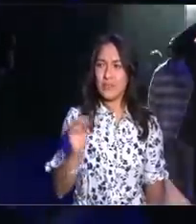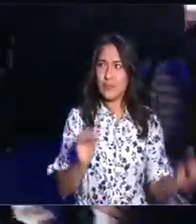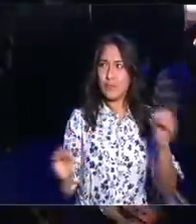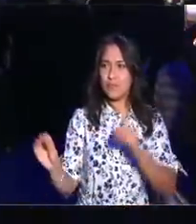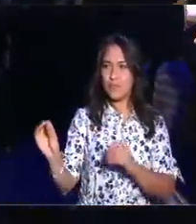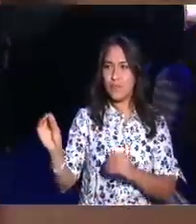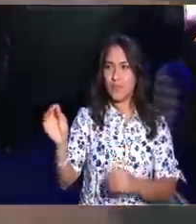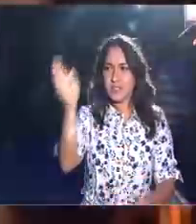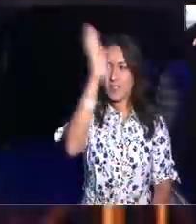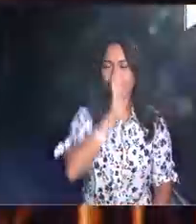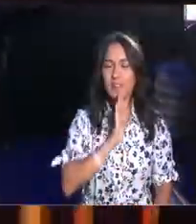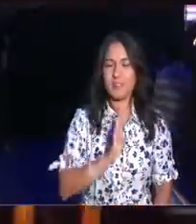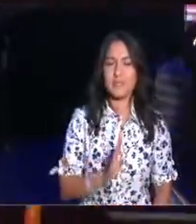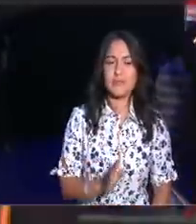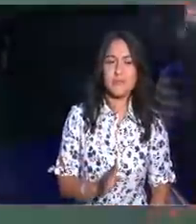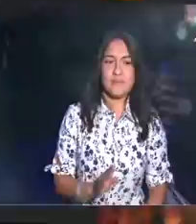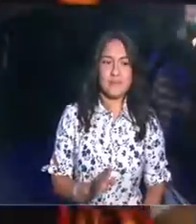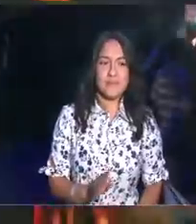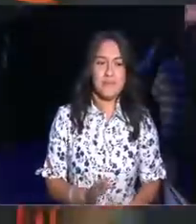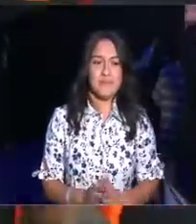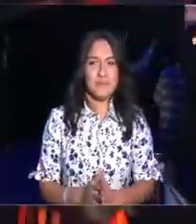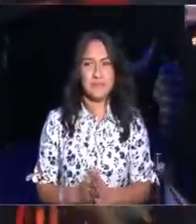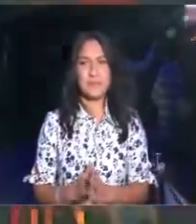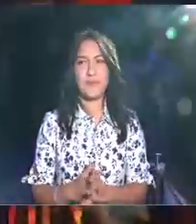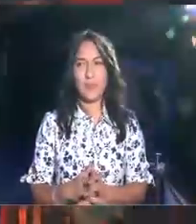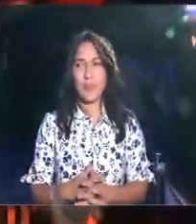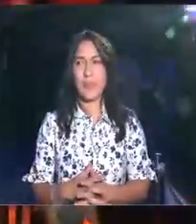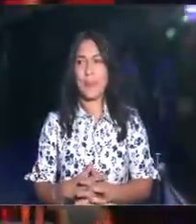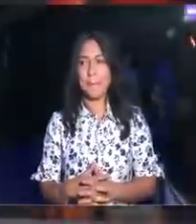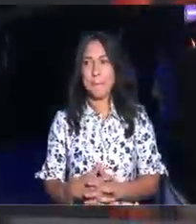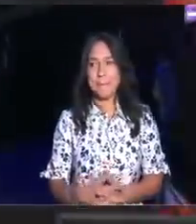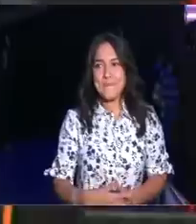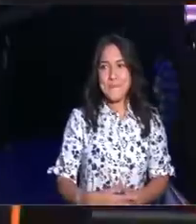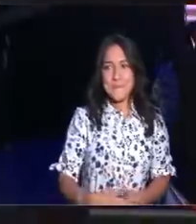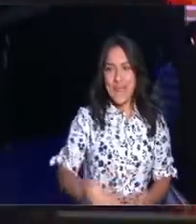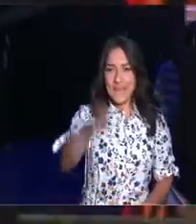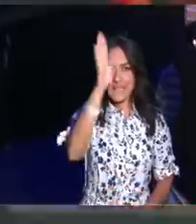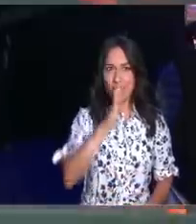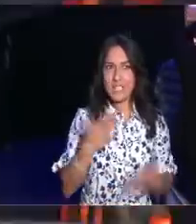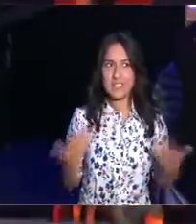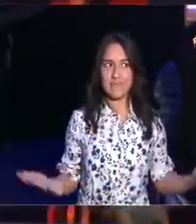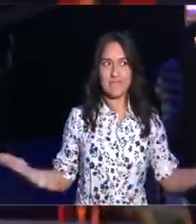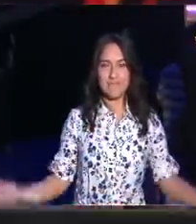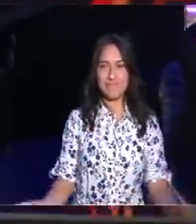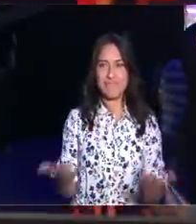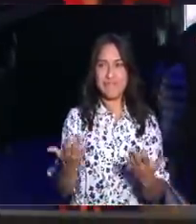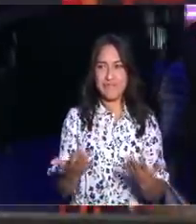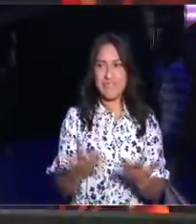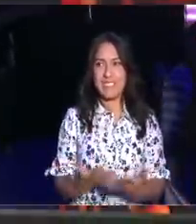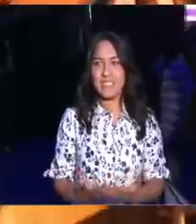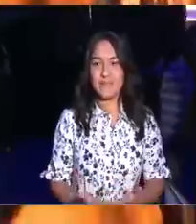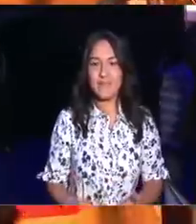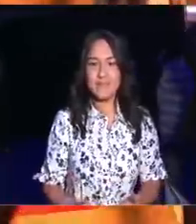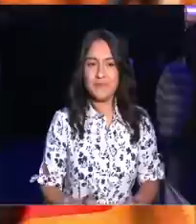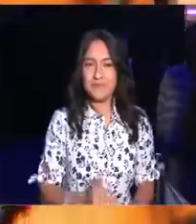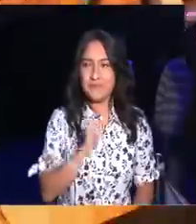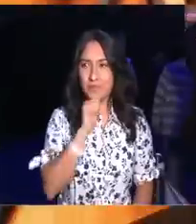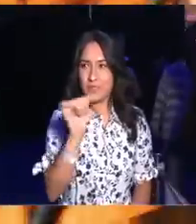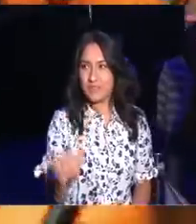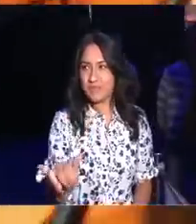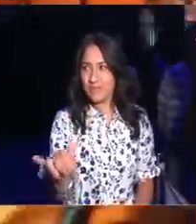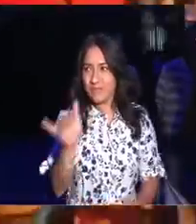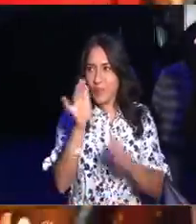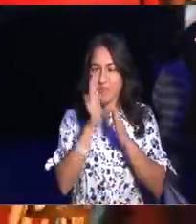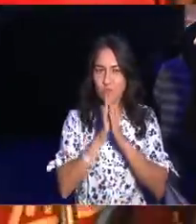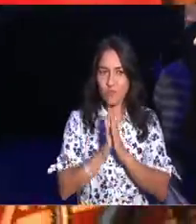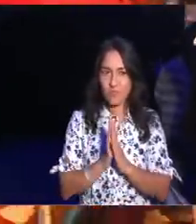tenga necesidad por un mover de Dios en este lugar. No se quede callado. Don't stay quiet.